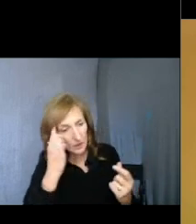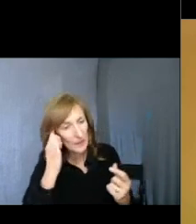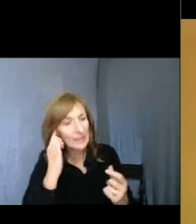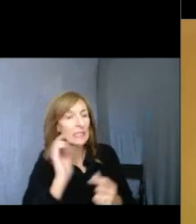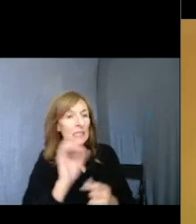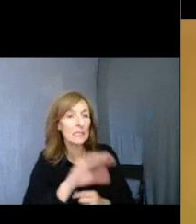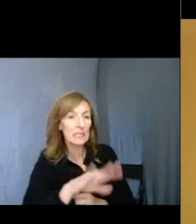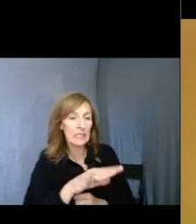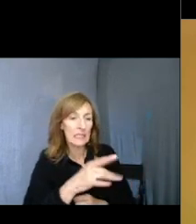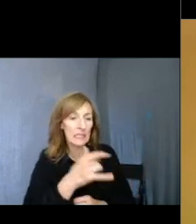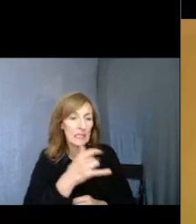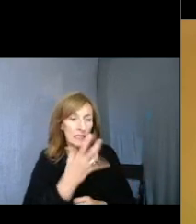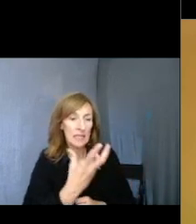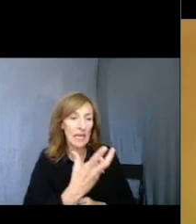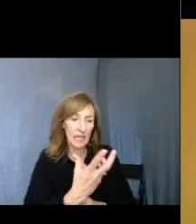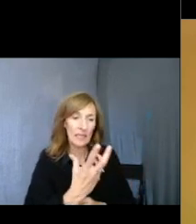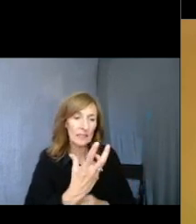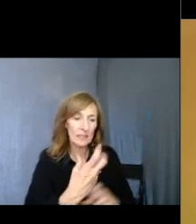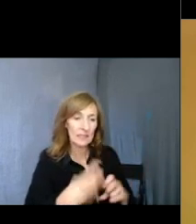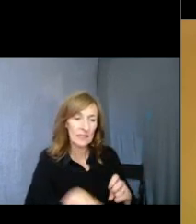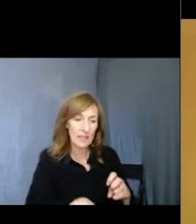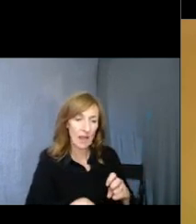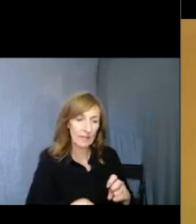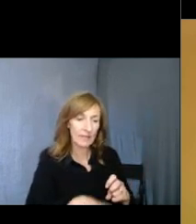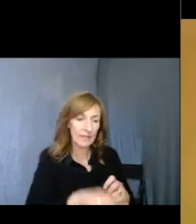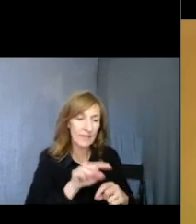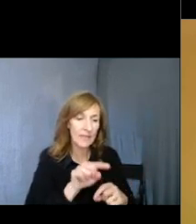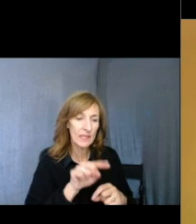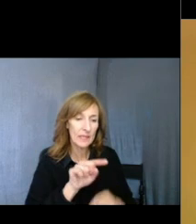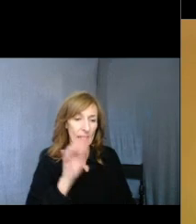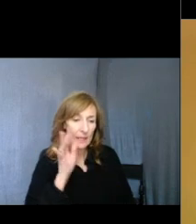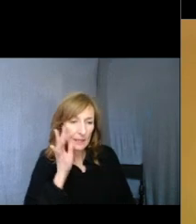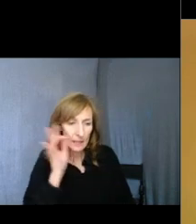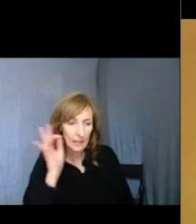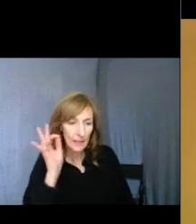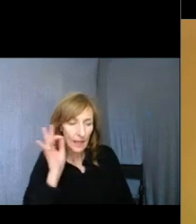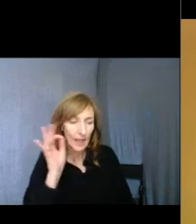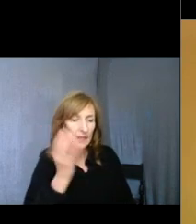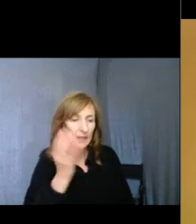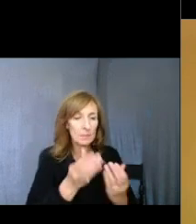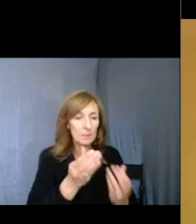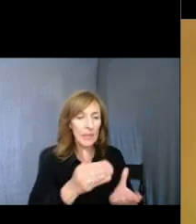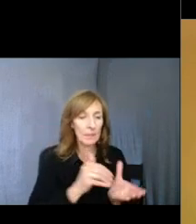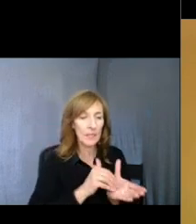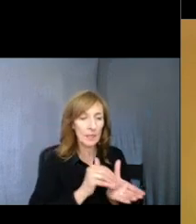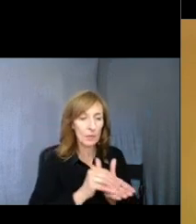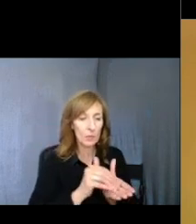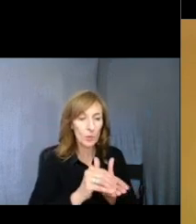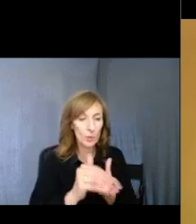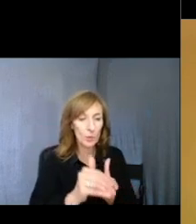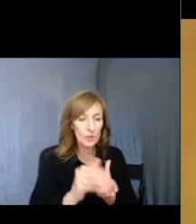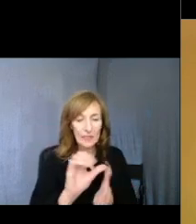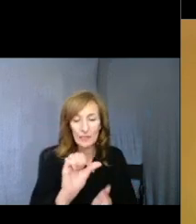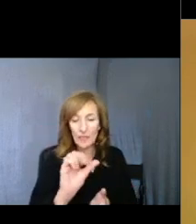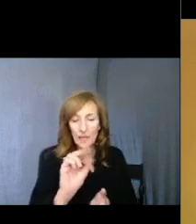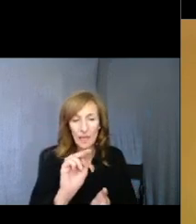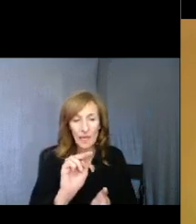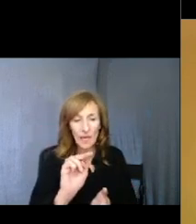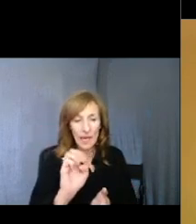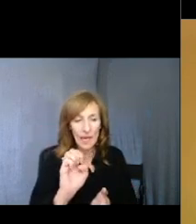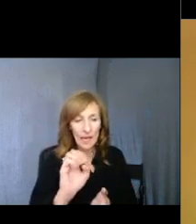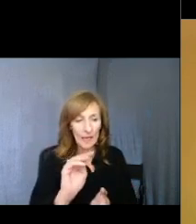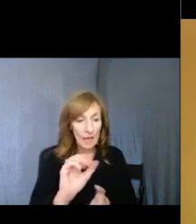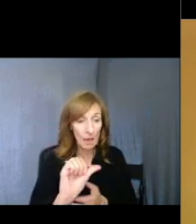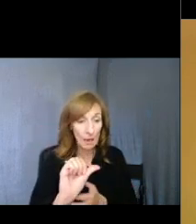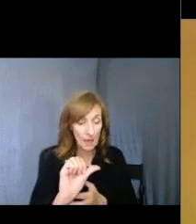pretty tough. I think that might be a cat where routine enemas might help, because you're doing pretty much